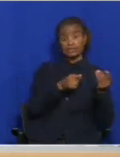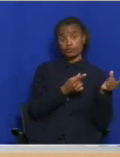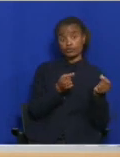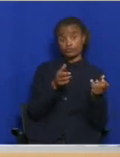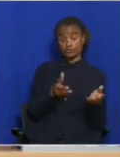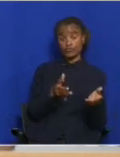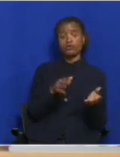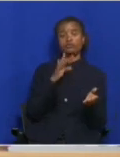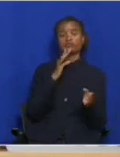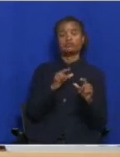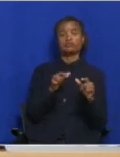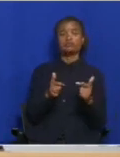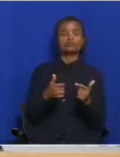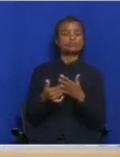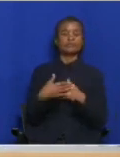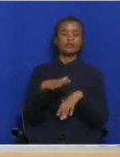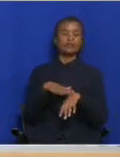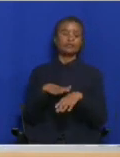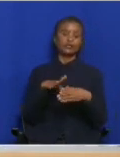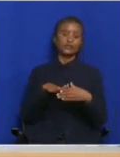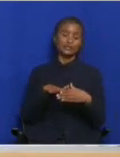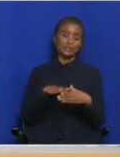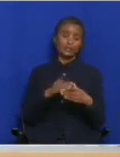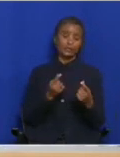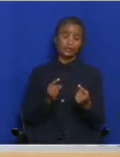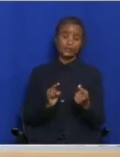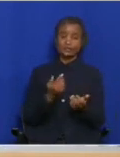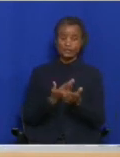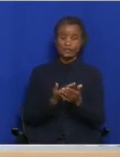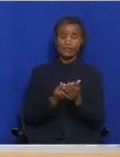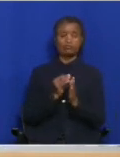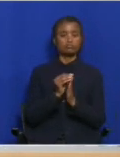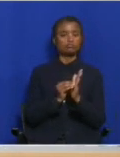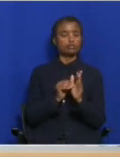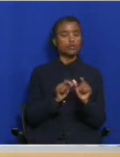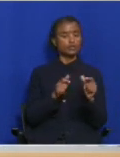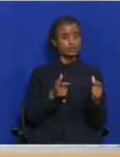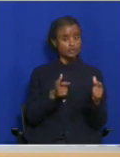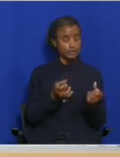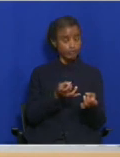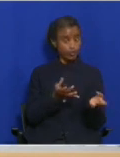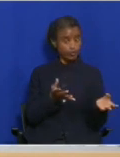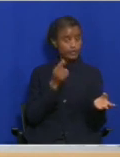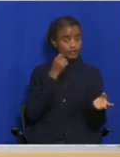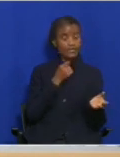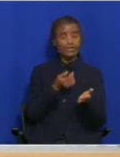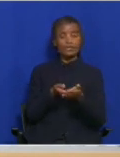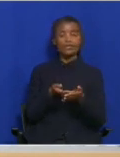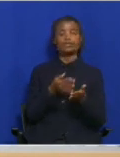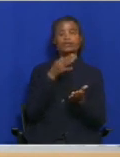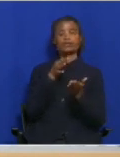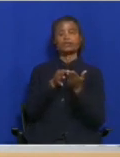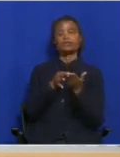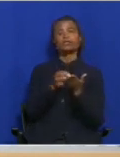reason, chooses to make a motivation to the Commission that a recommendation be made that our client is prosecuted, that we